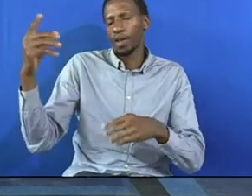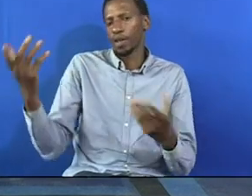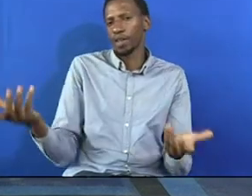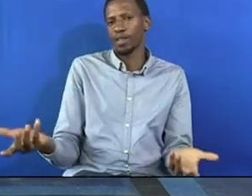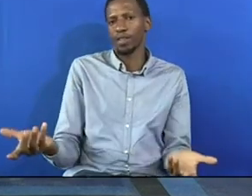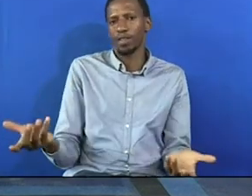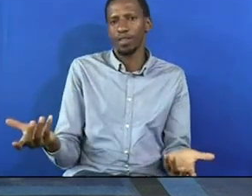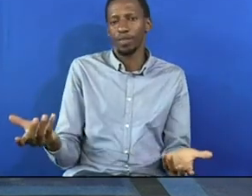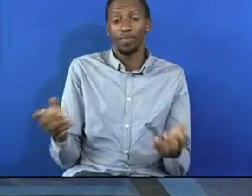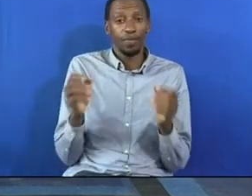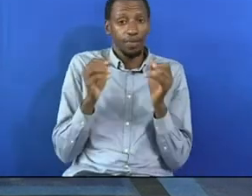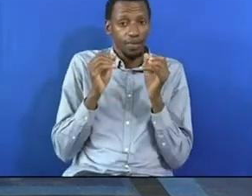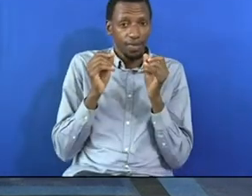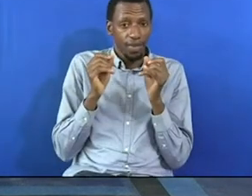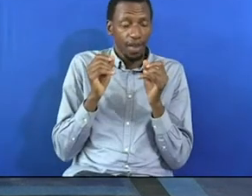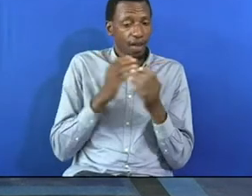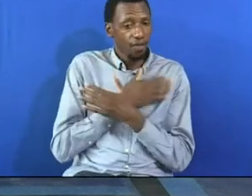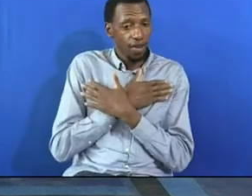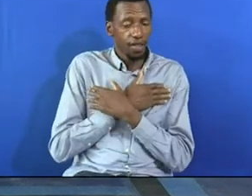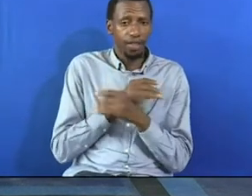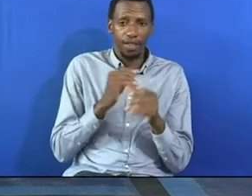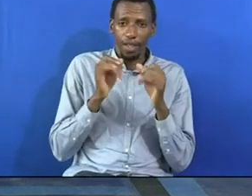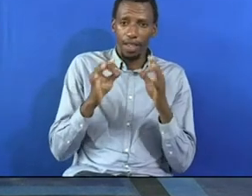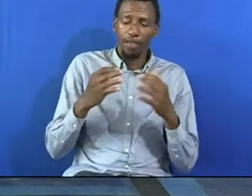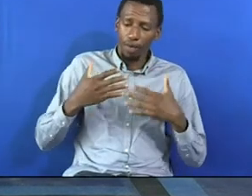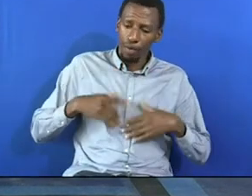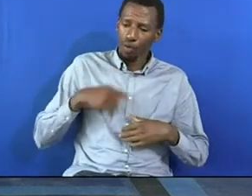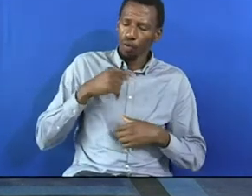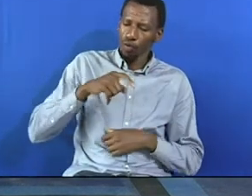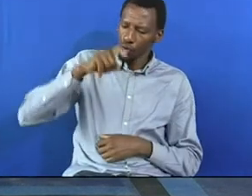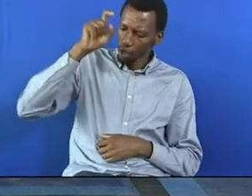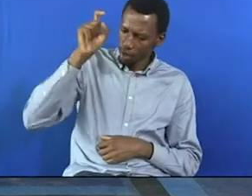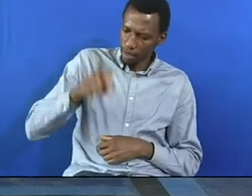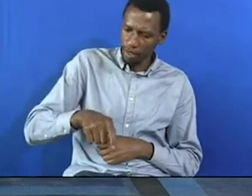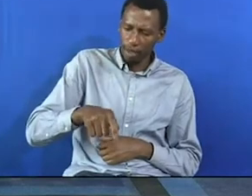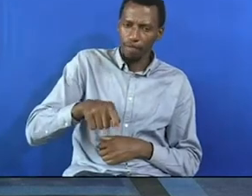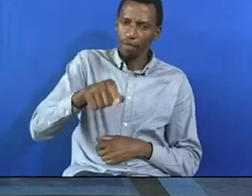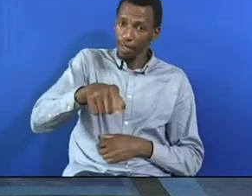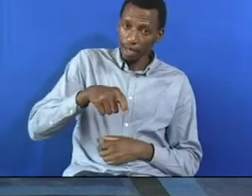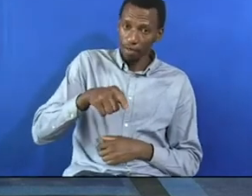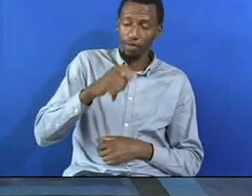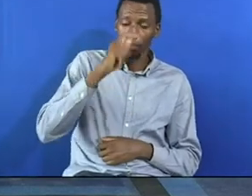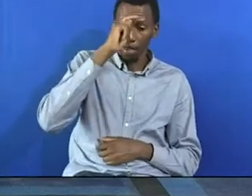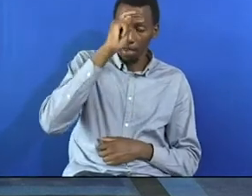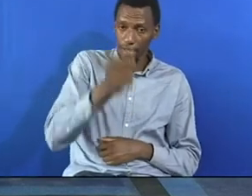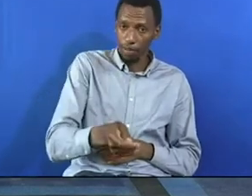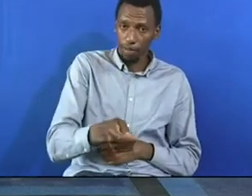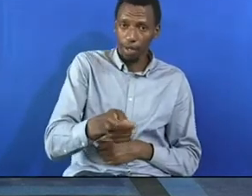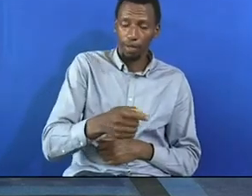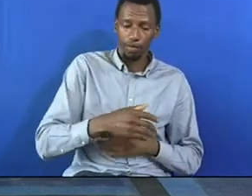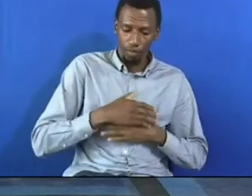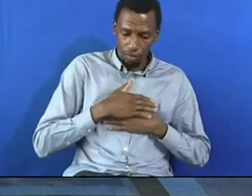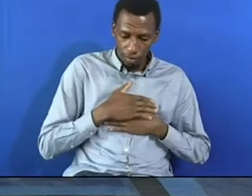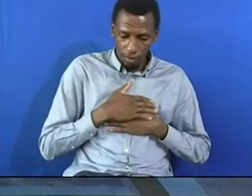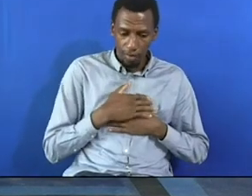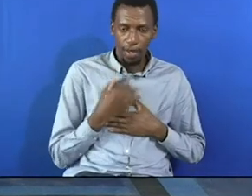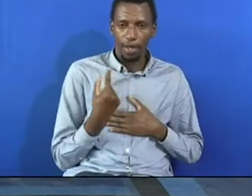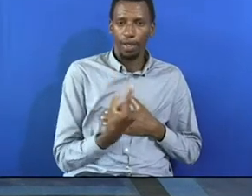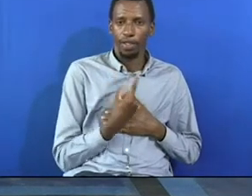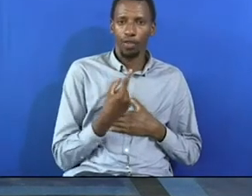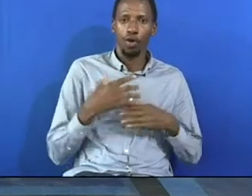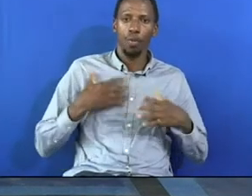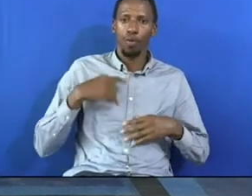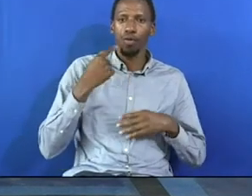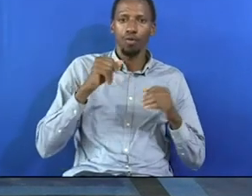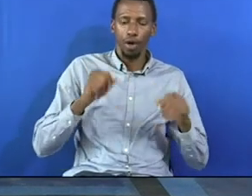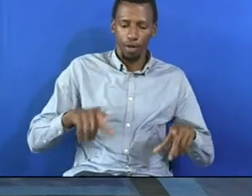me tell you, friends, if there are people who deserve respect and honor, are single people who can survive February